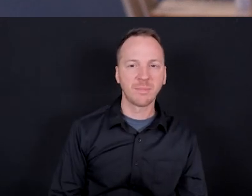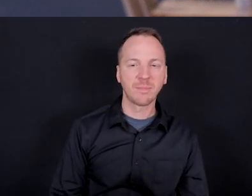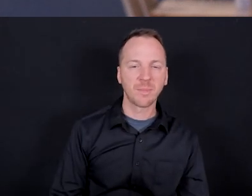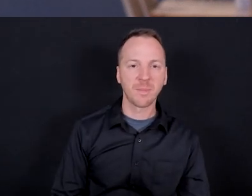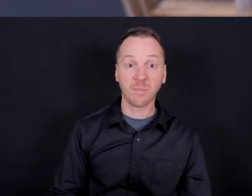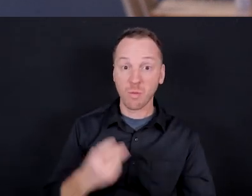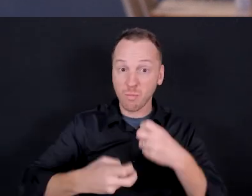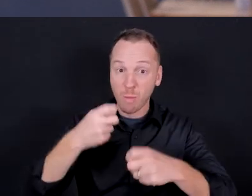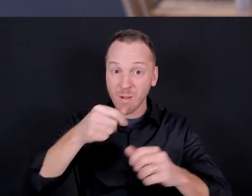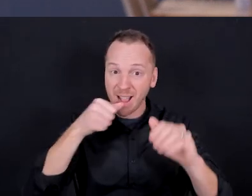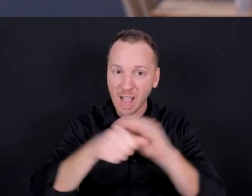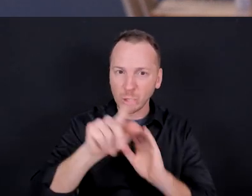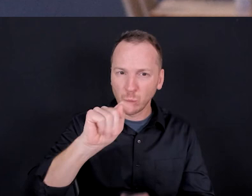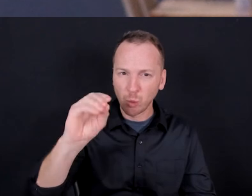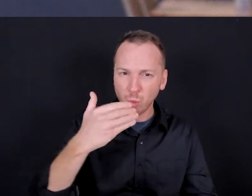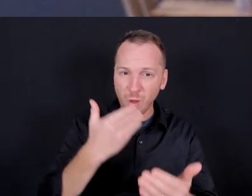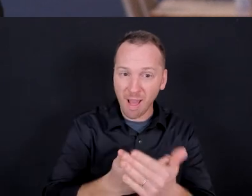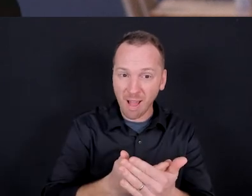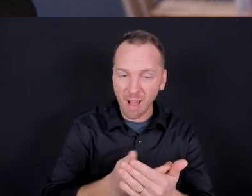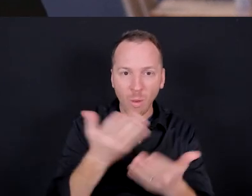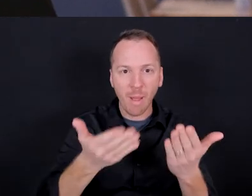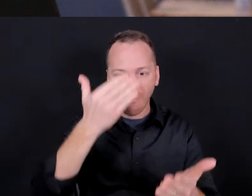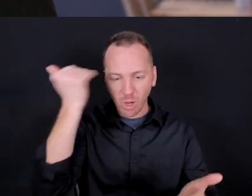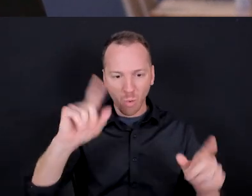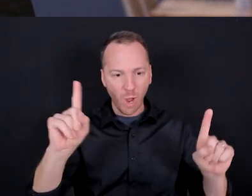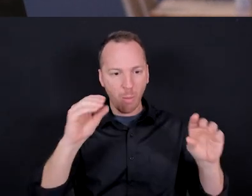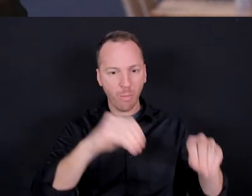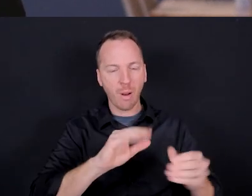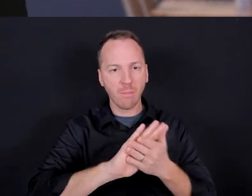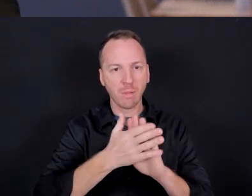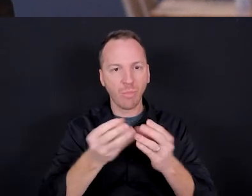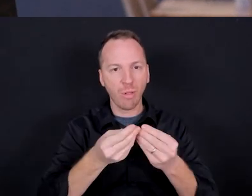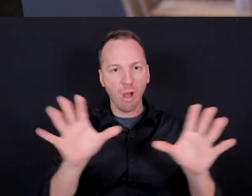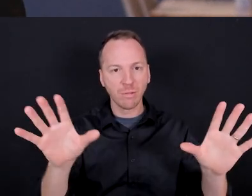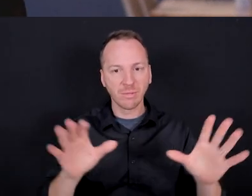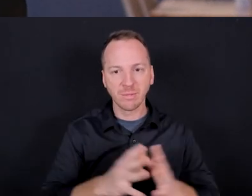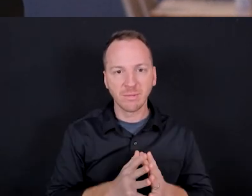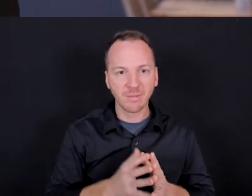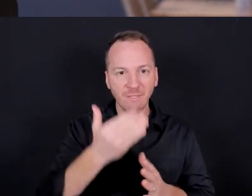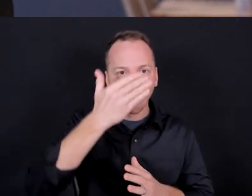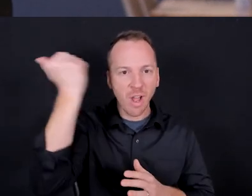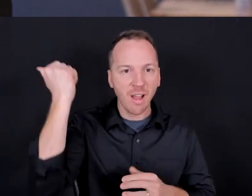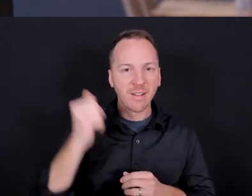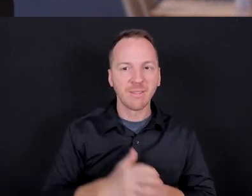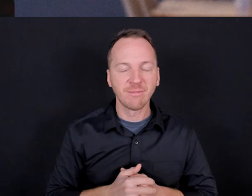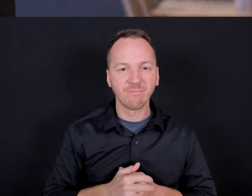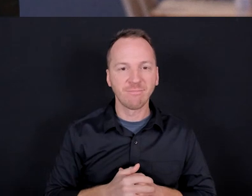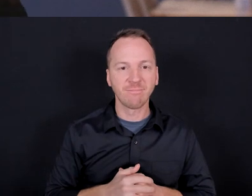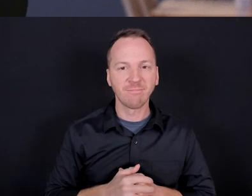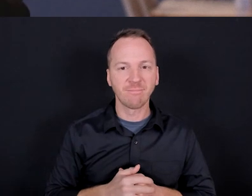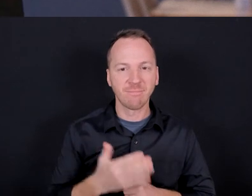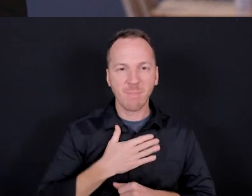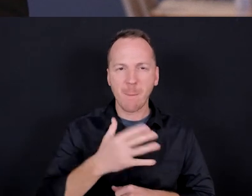The trouble is, if you hide it too well, you may forget where it is, and it becomes lost and forgotten.